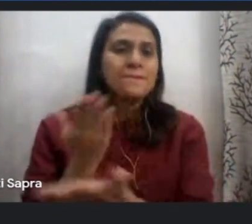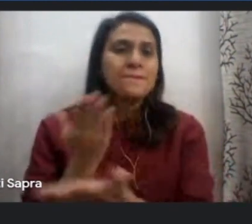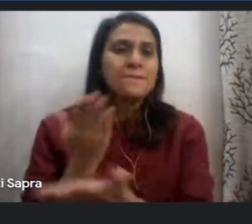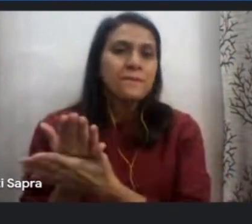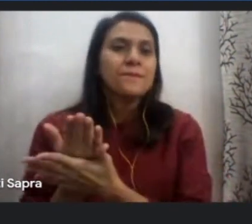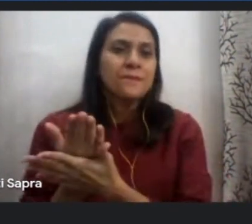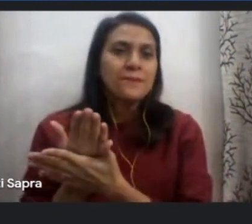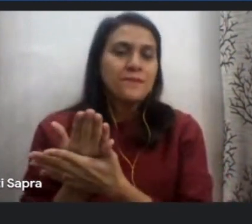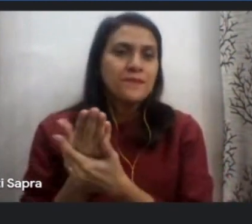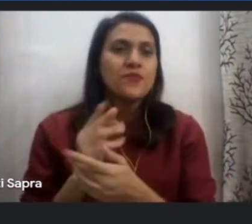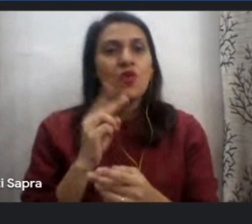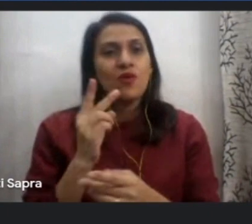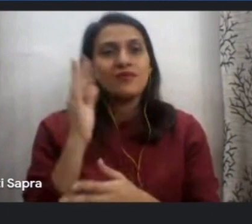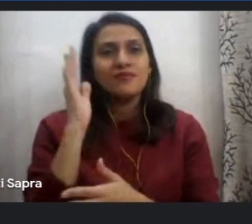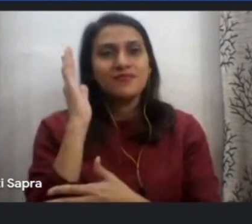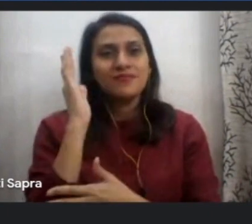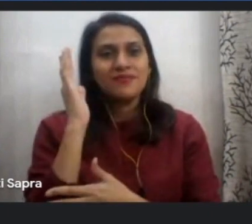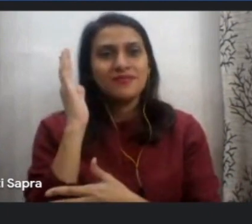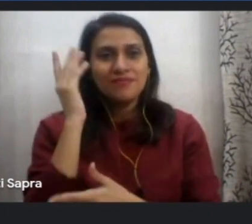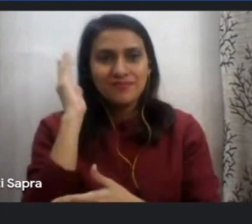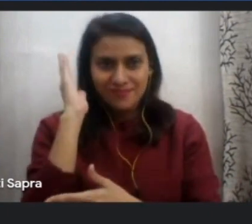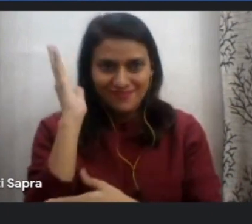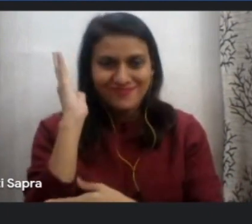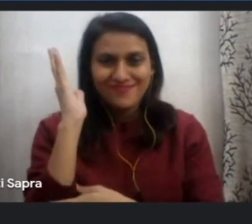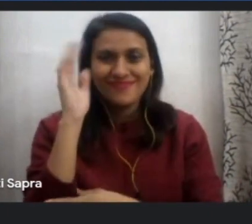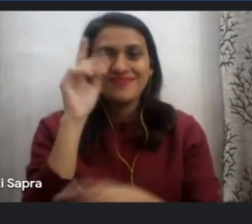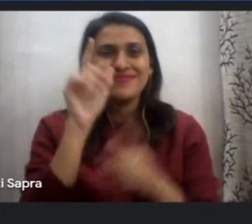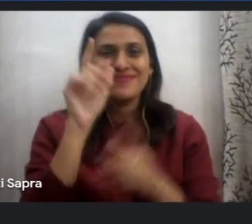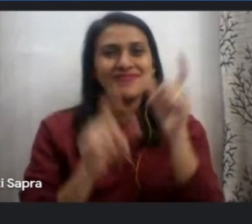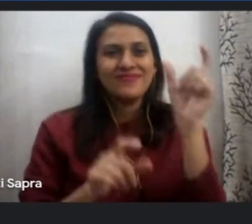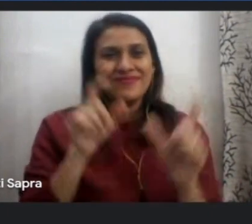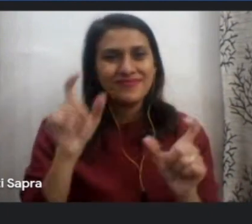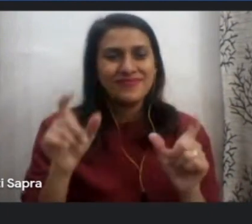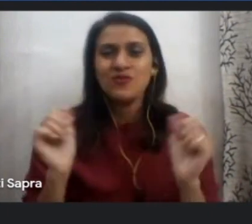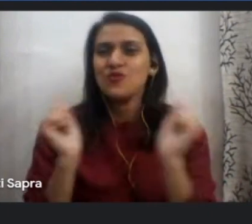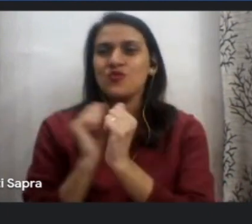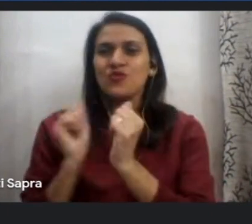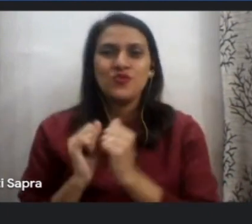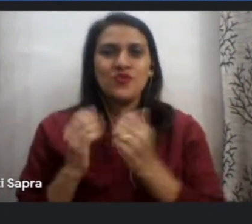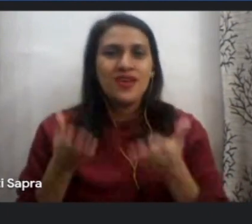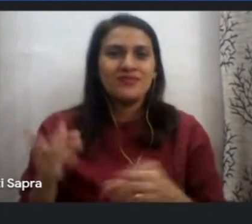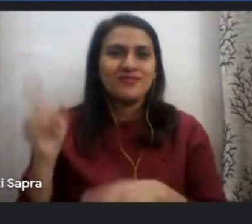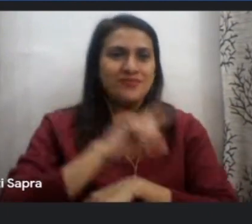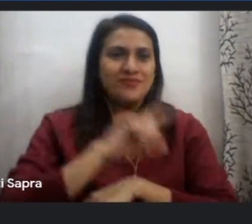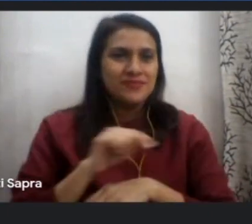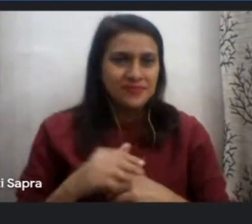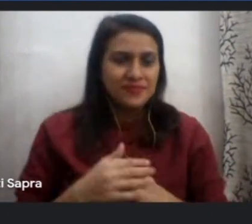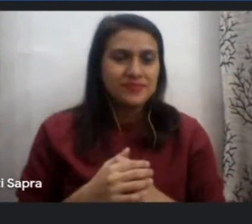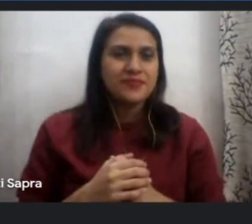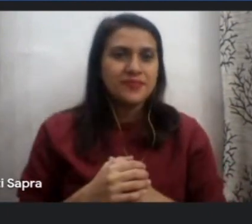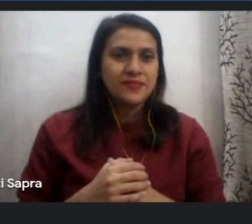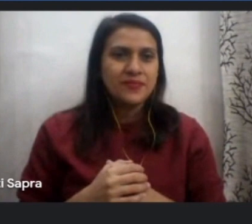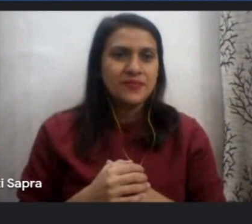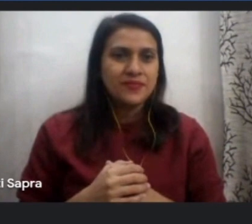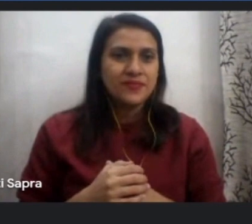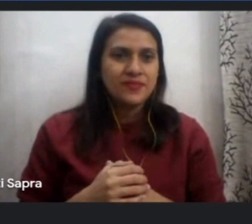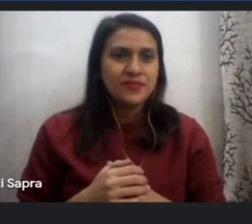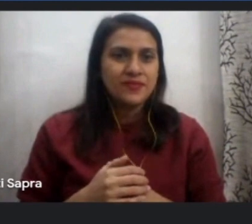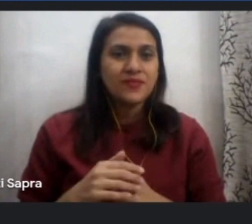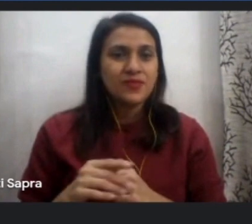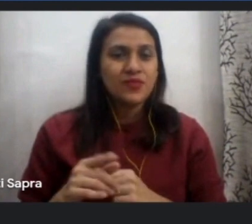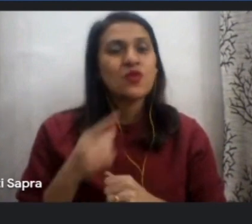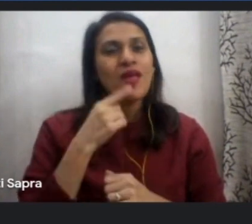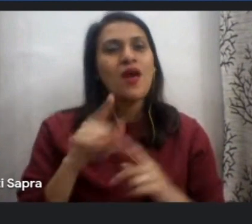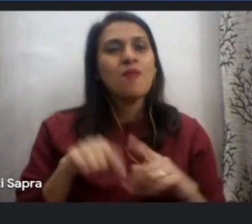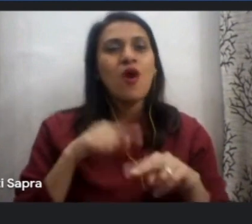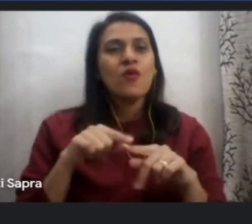have the speakers. I mean have the speakers with us. But before that, let me also give you a heads up about what this workshop